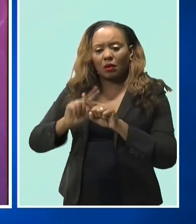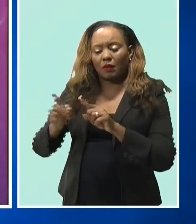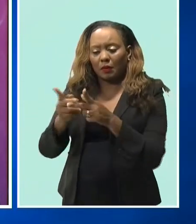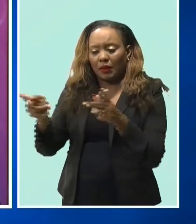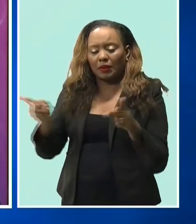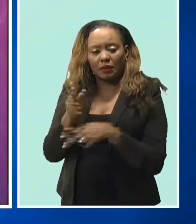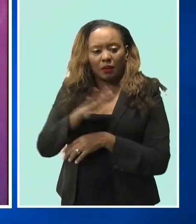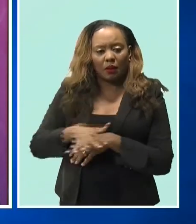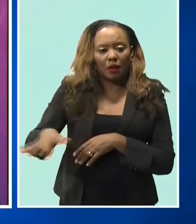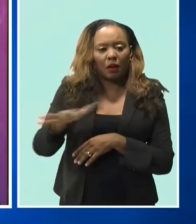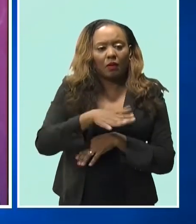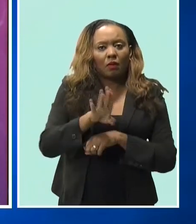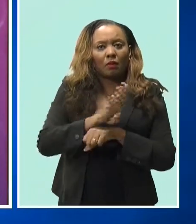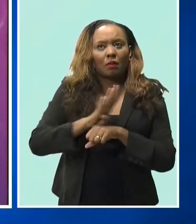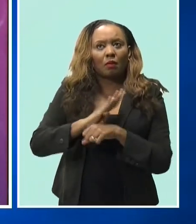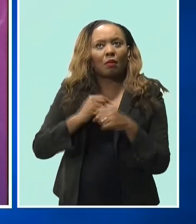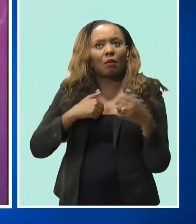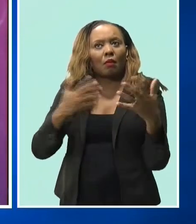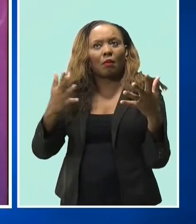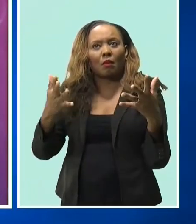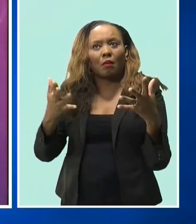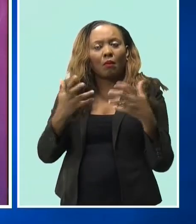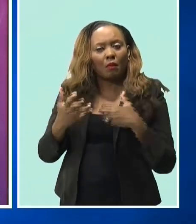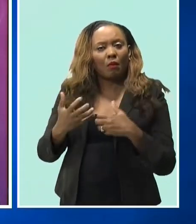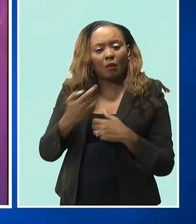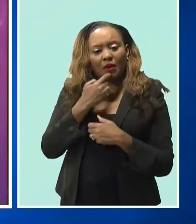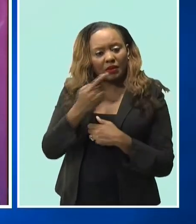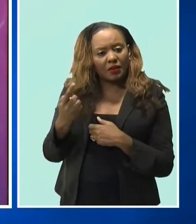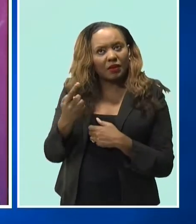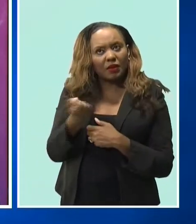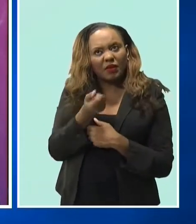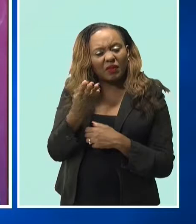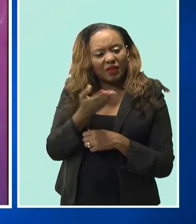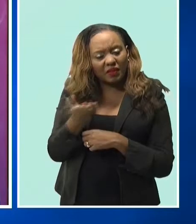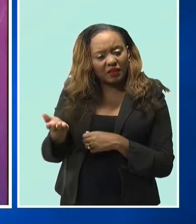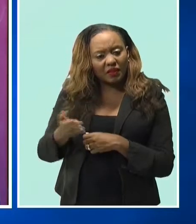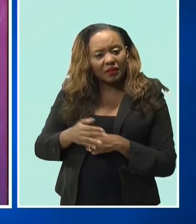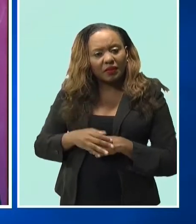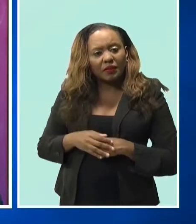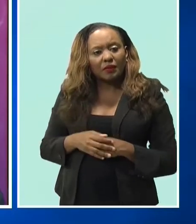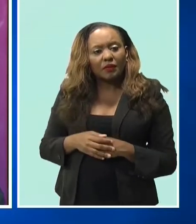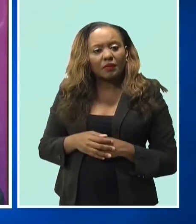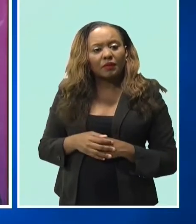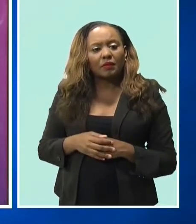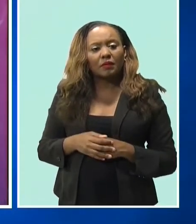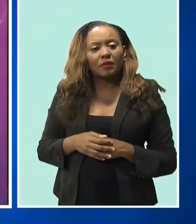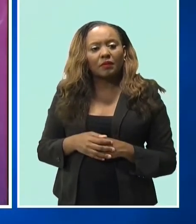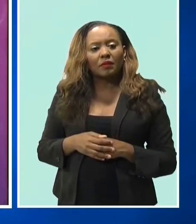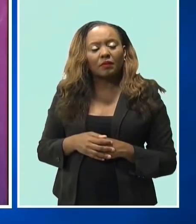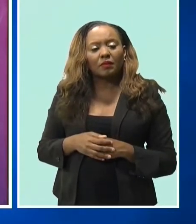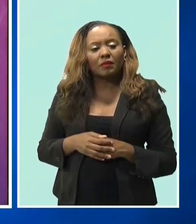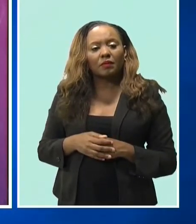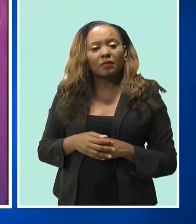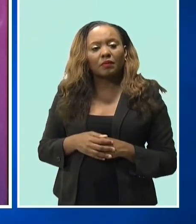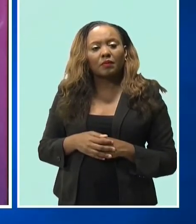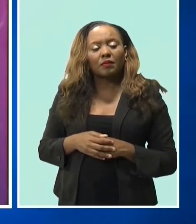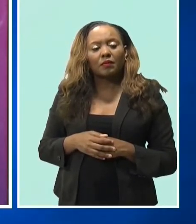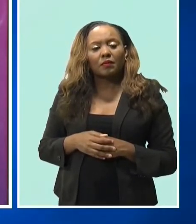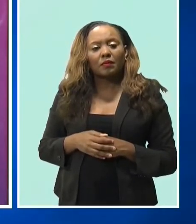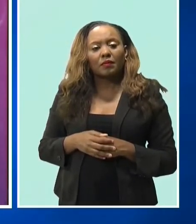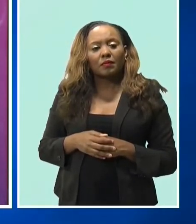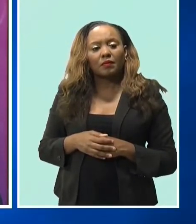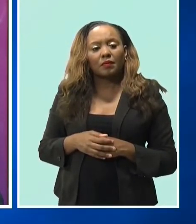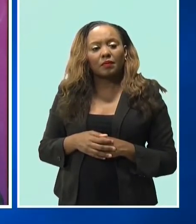country, I just need to mention a few clear things. With regards to the majority of the patients that we have in